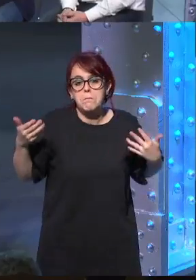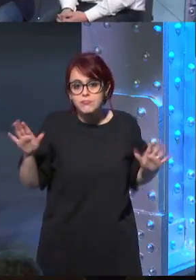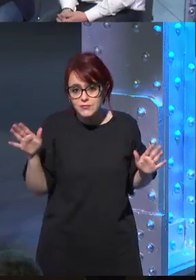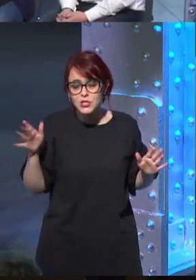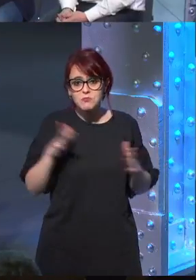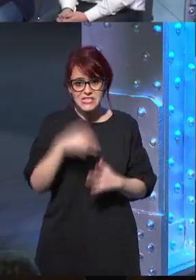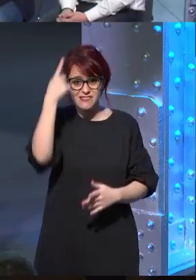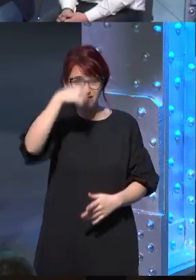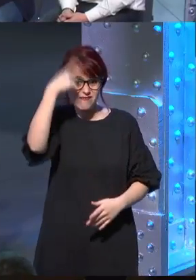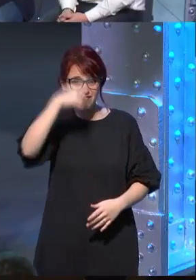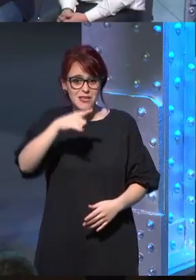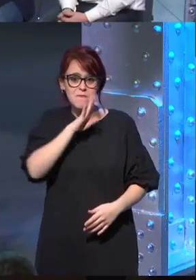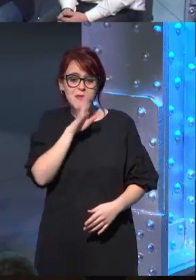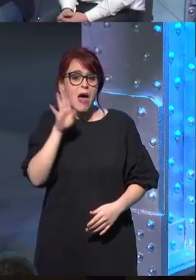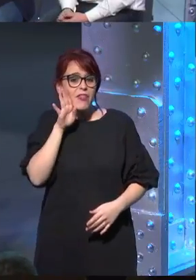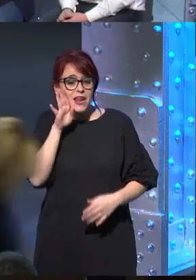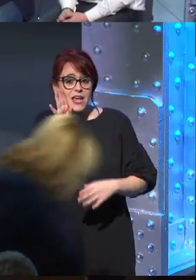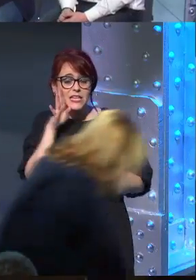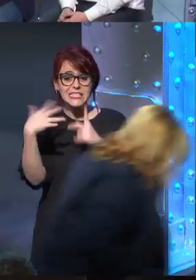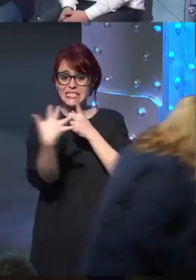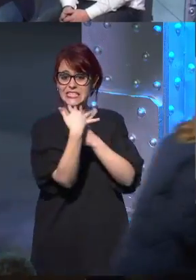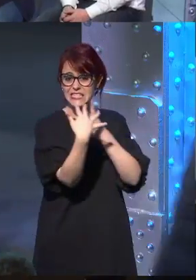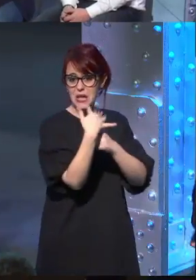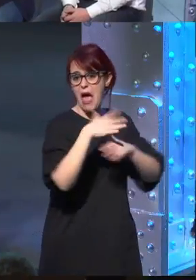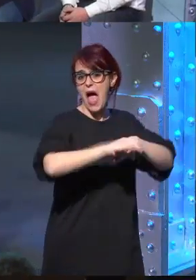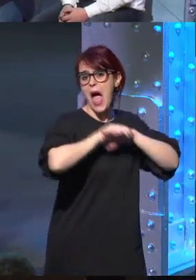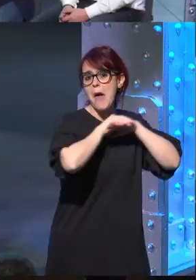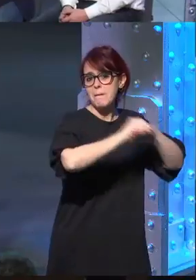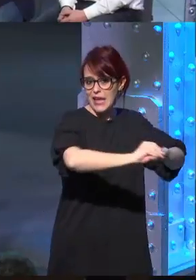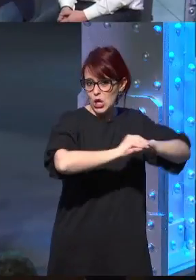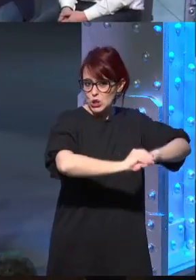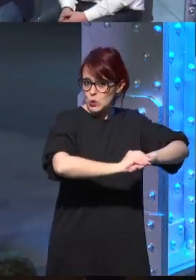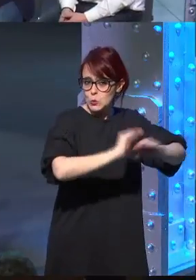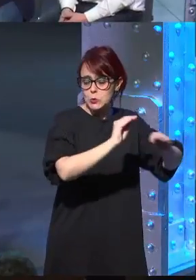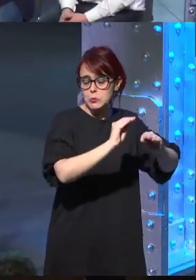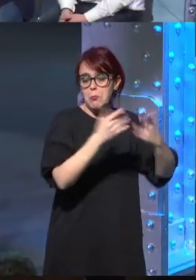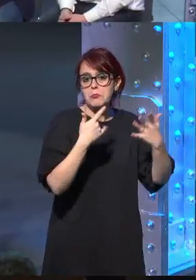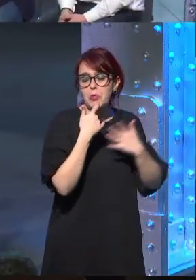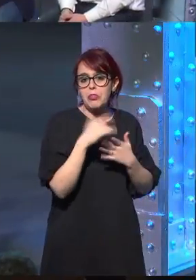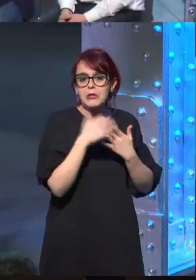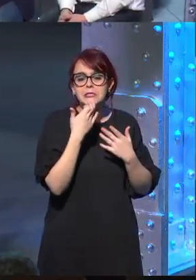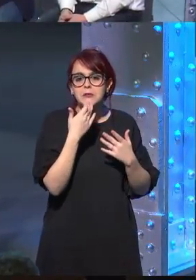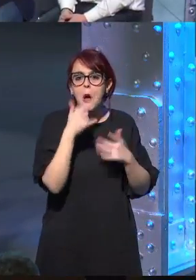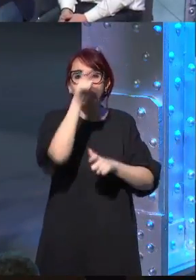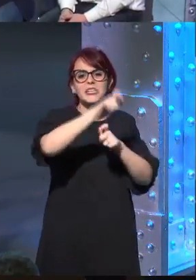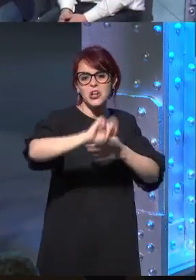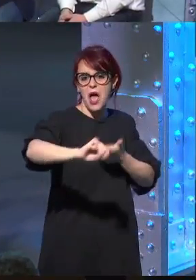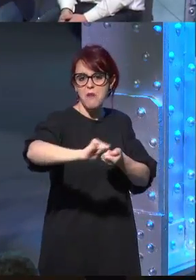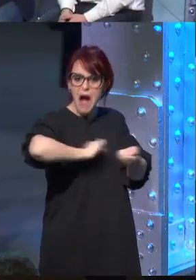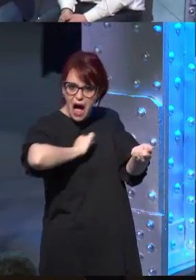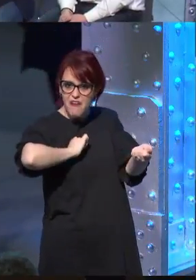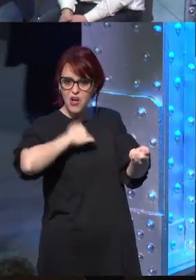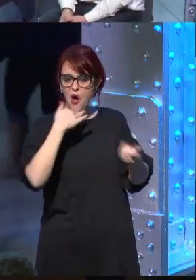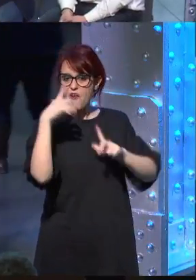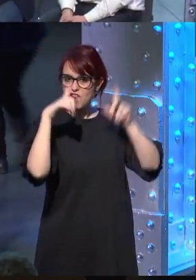problem with that. I mean, I know that my mother is followed by her friends, and my mother won't accept anybody